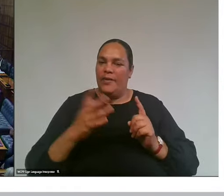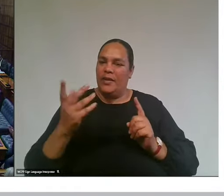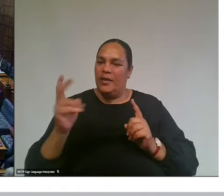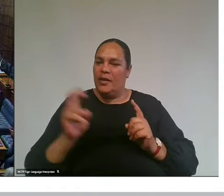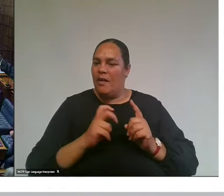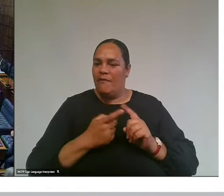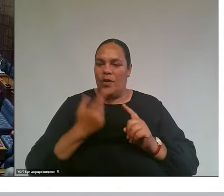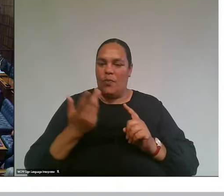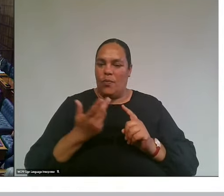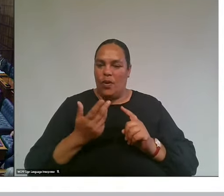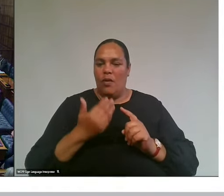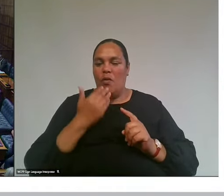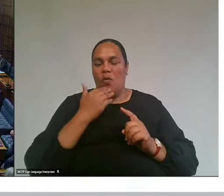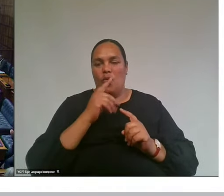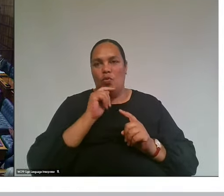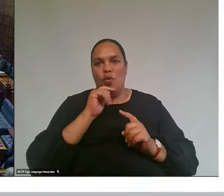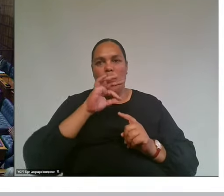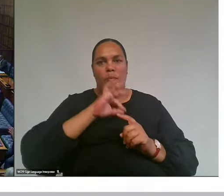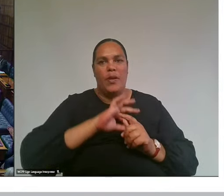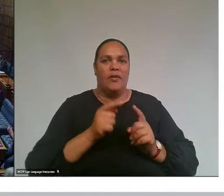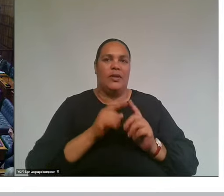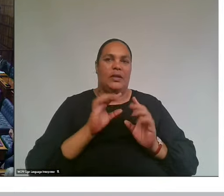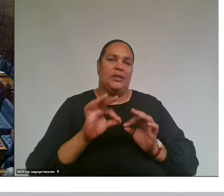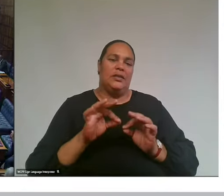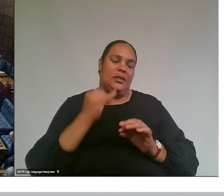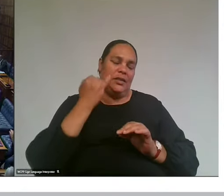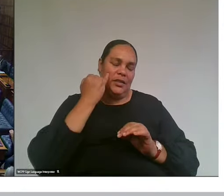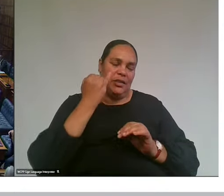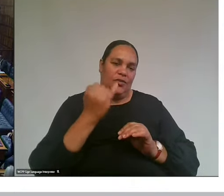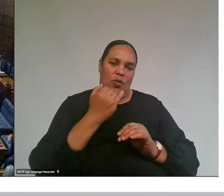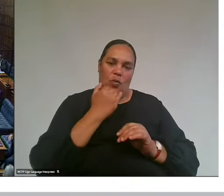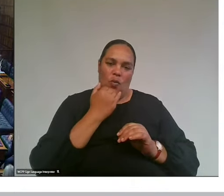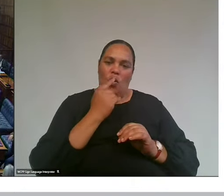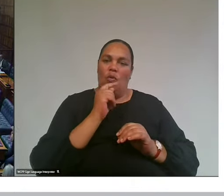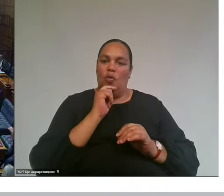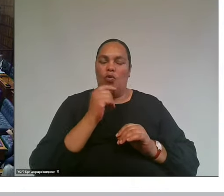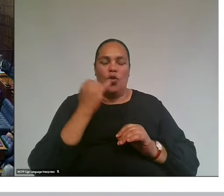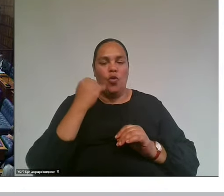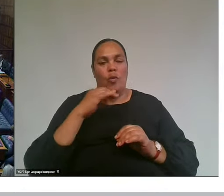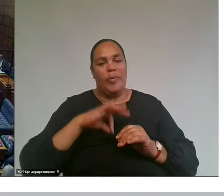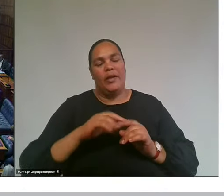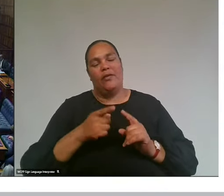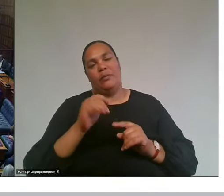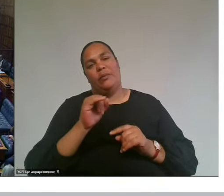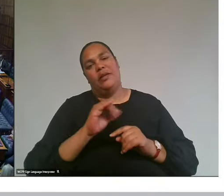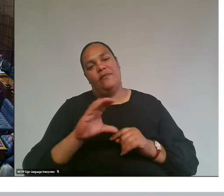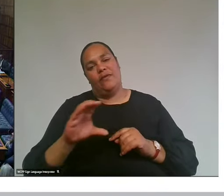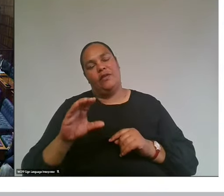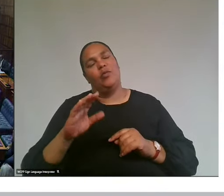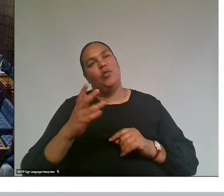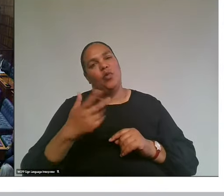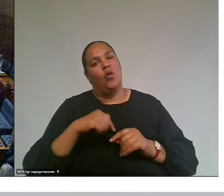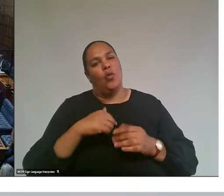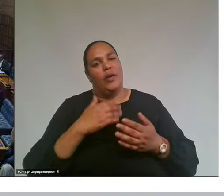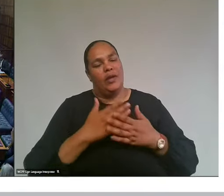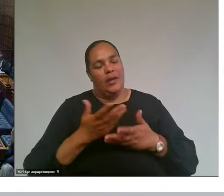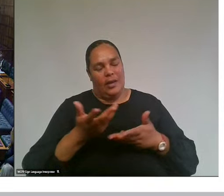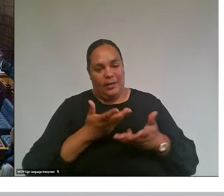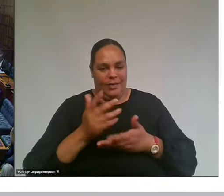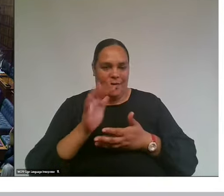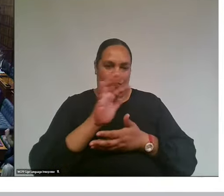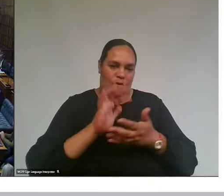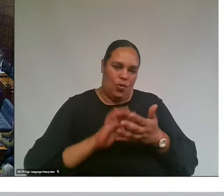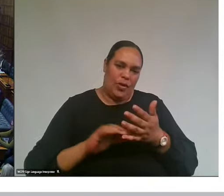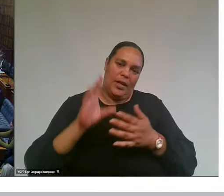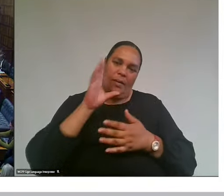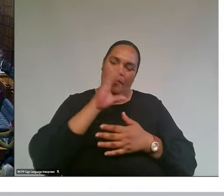from who is actually benefiting from these initiatives who is benefiting from this investment so that we can deal with this narrative and